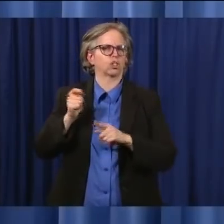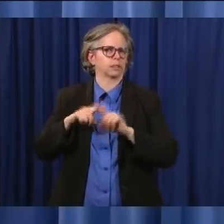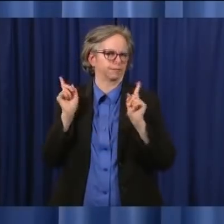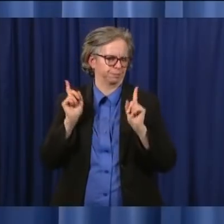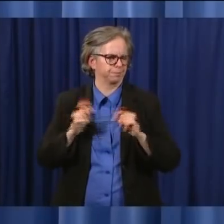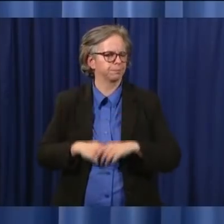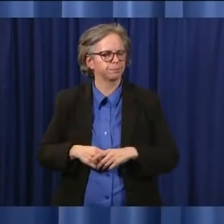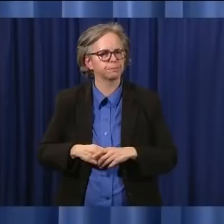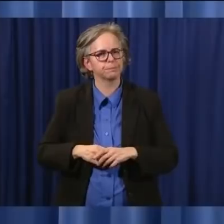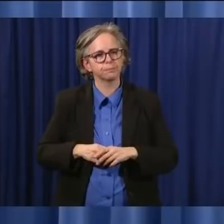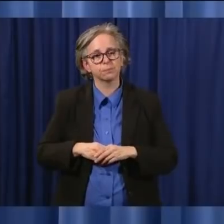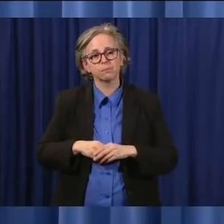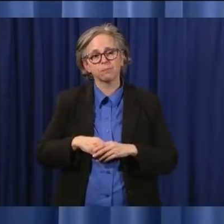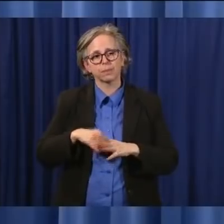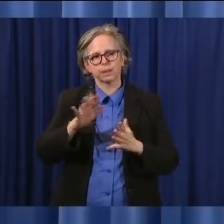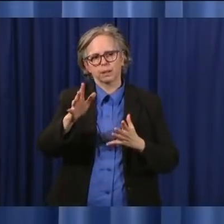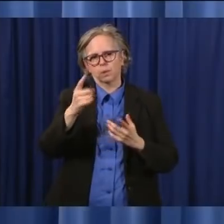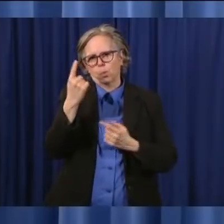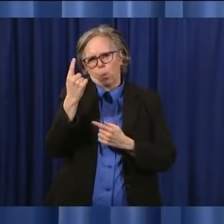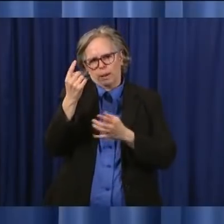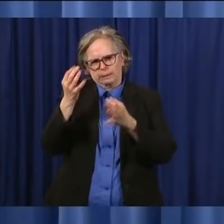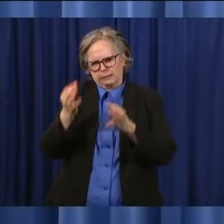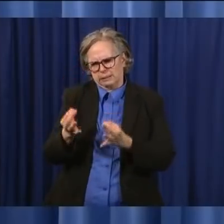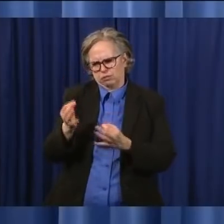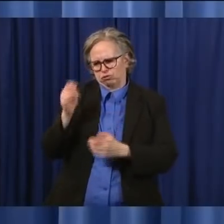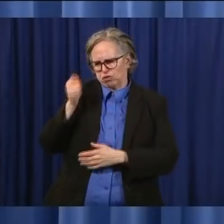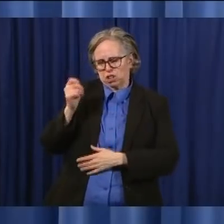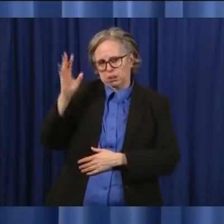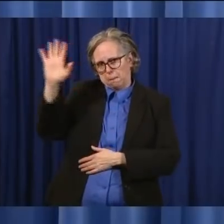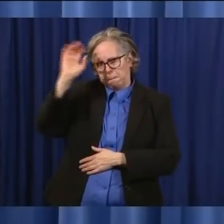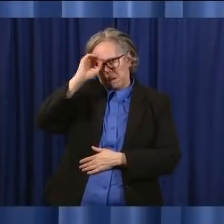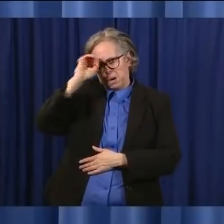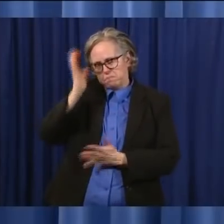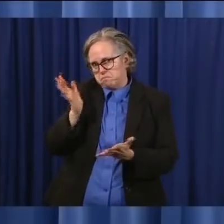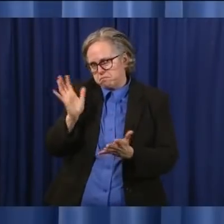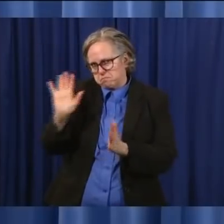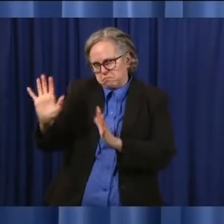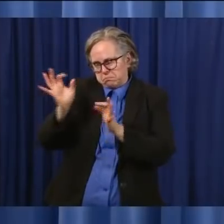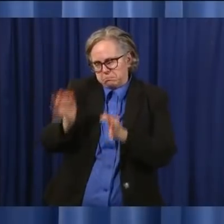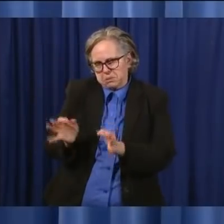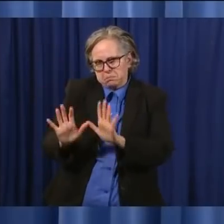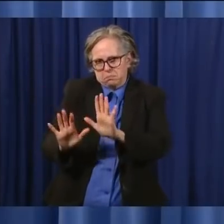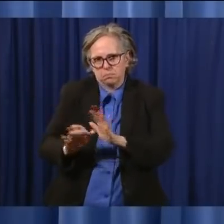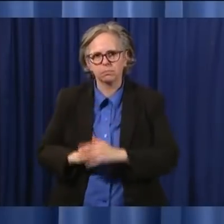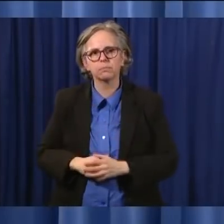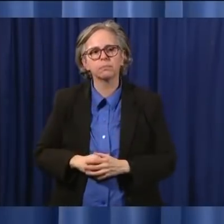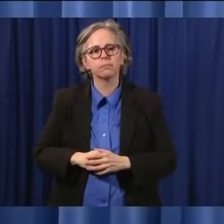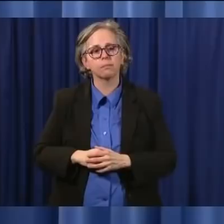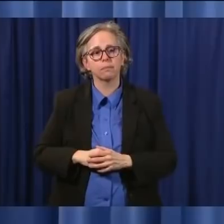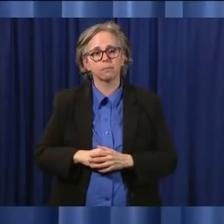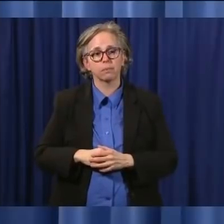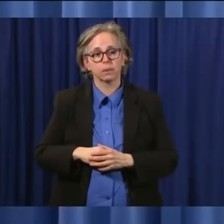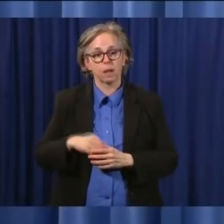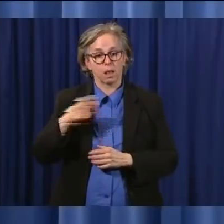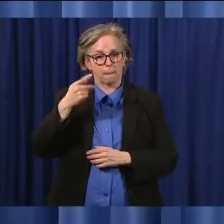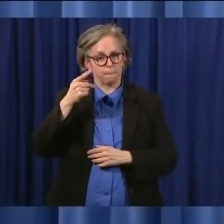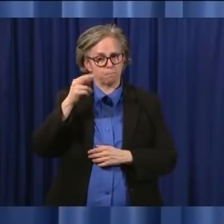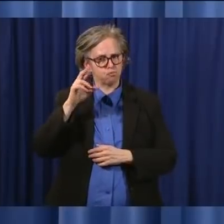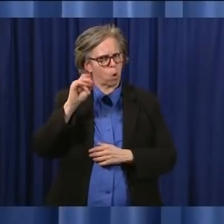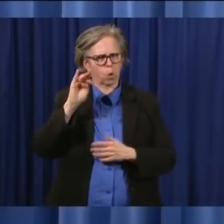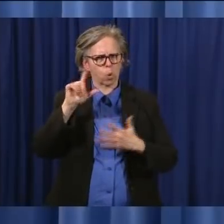It's one decision. It's a decision again that was basically said our protocols are fine.